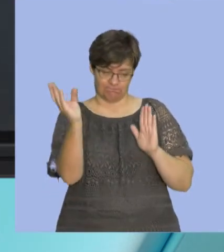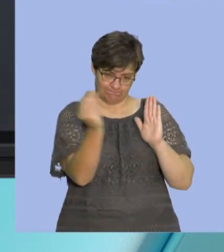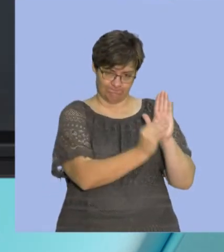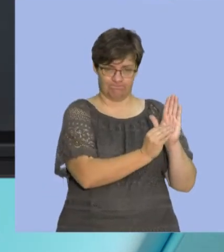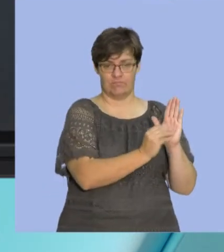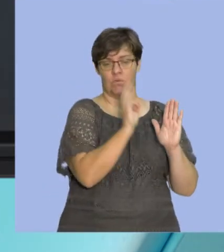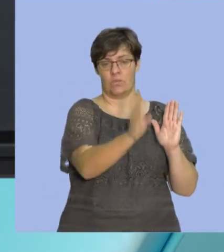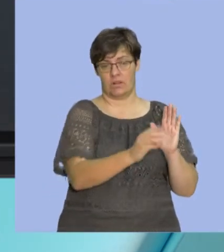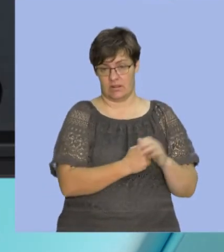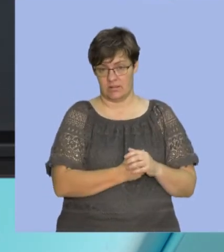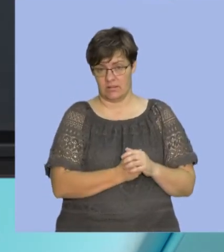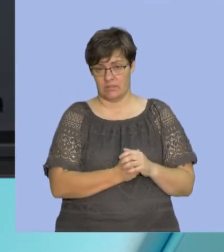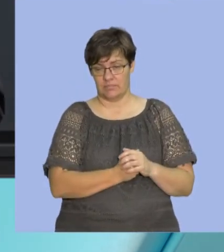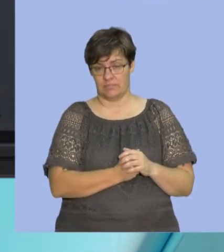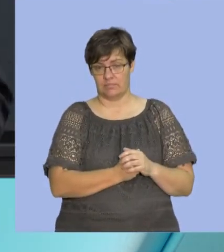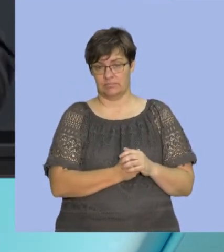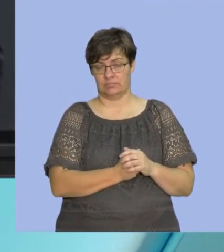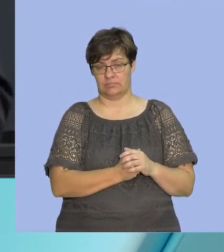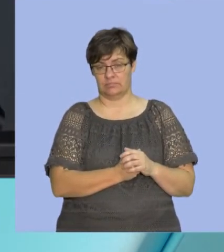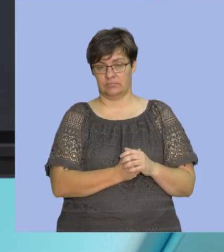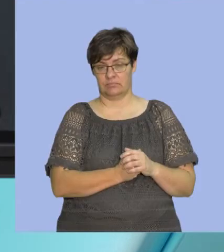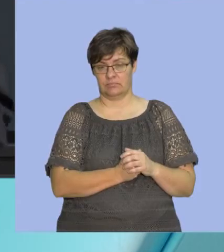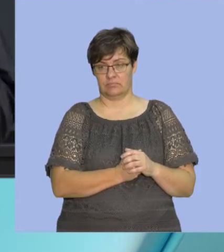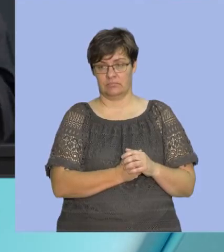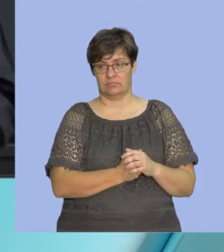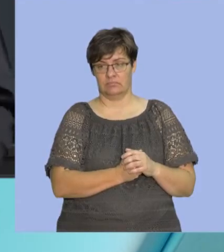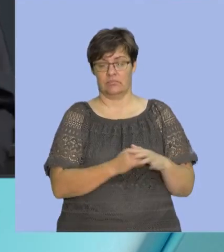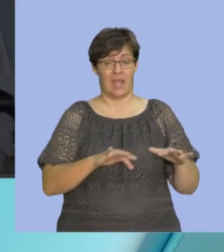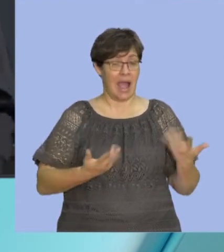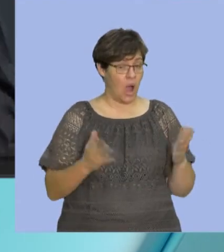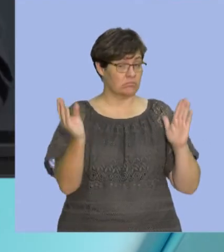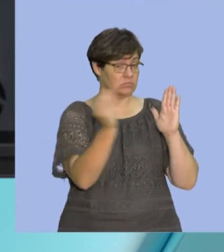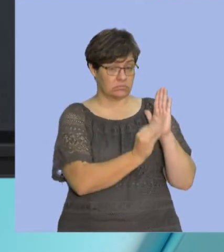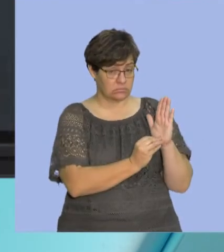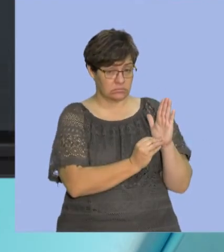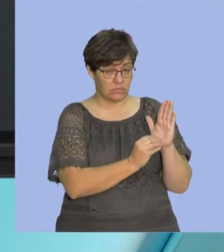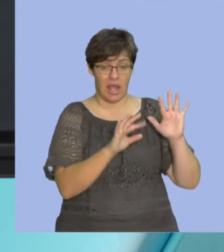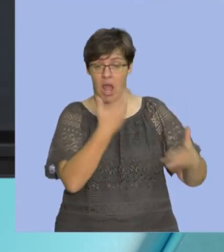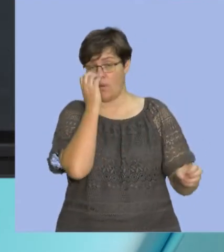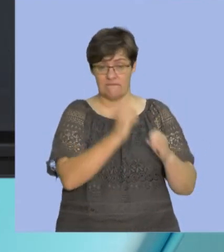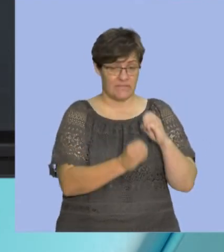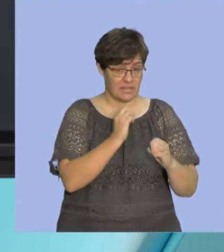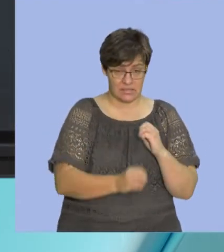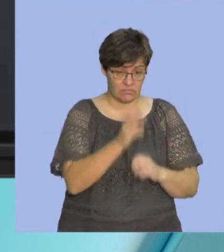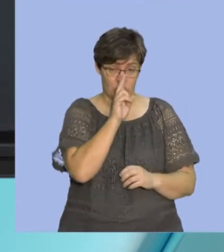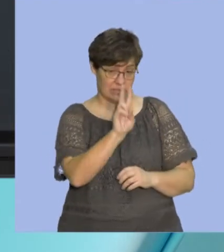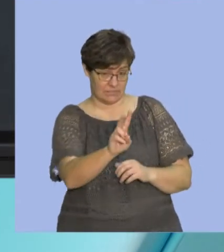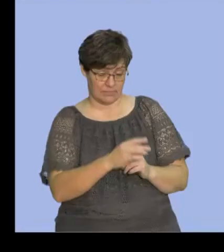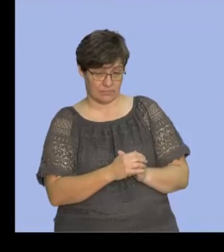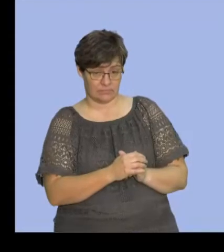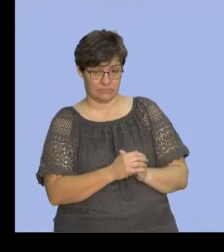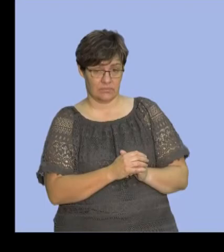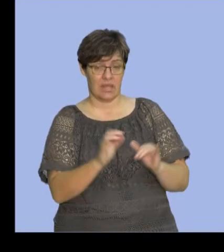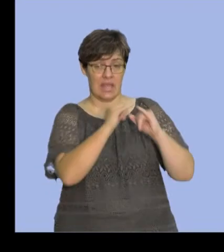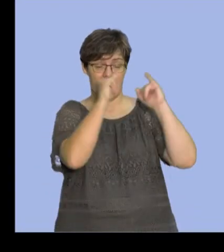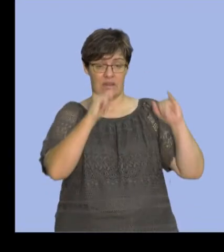it, right? We're now going to record it. And how do we do that? How do we fix it up? Watch. It's an